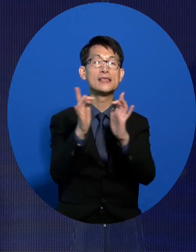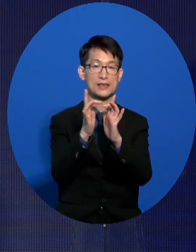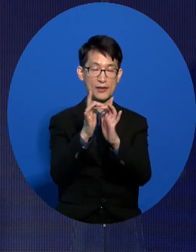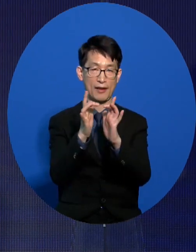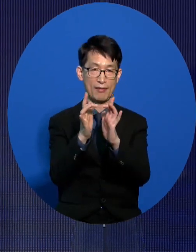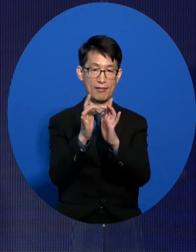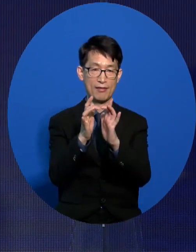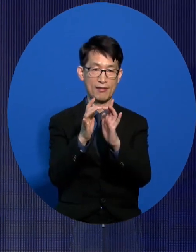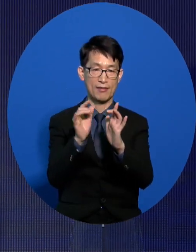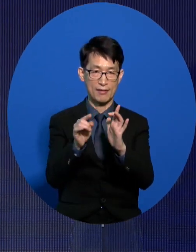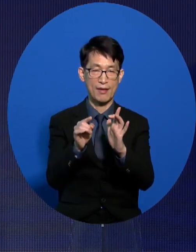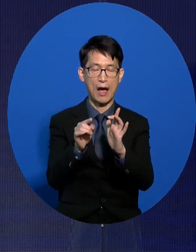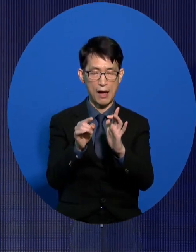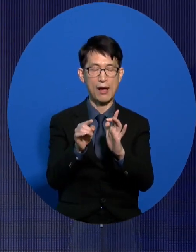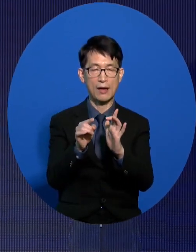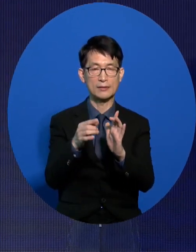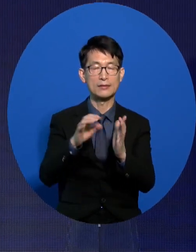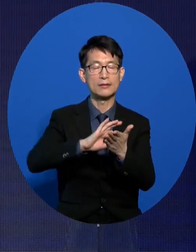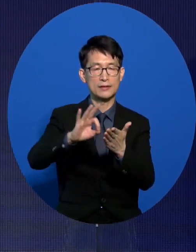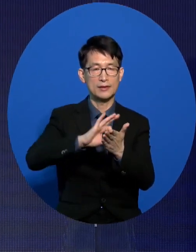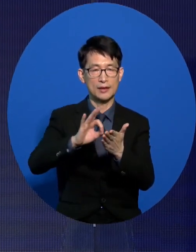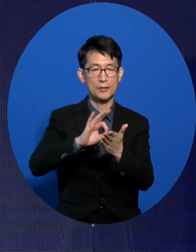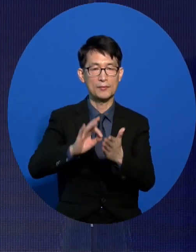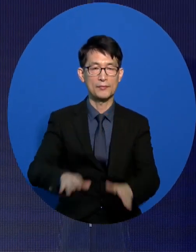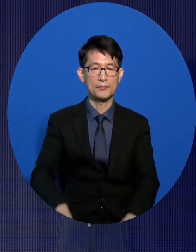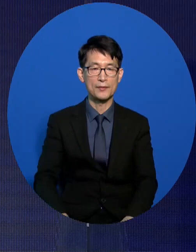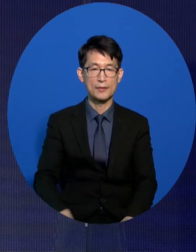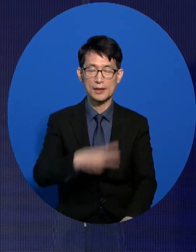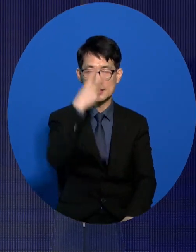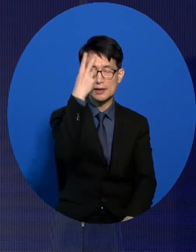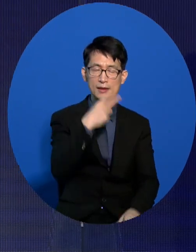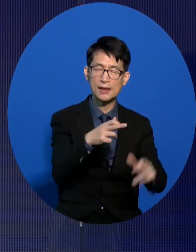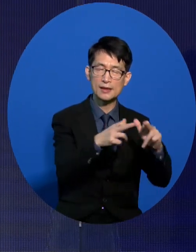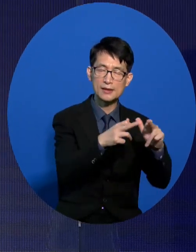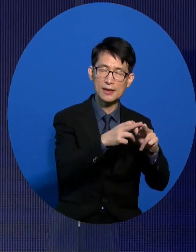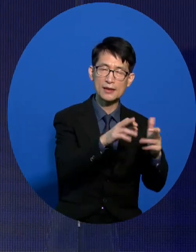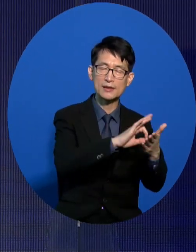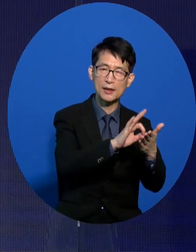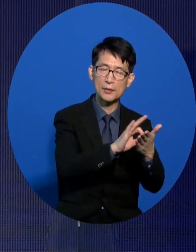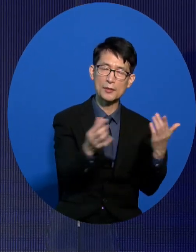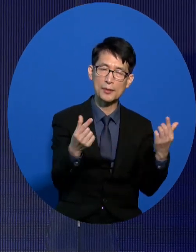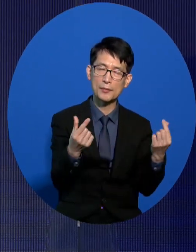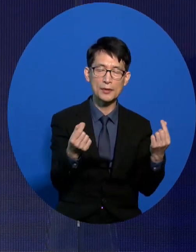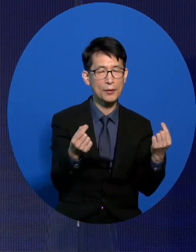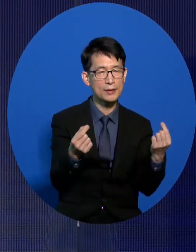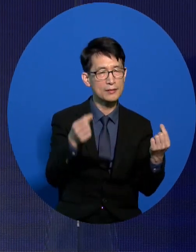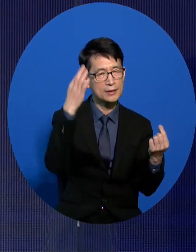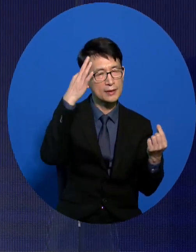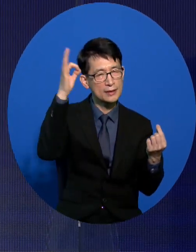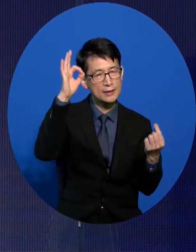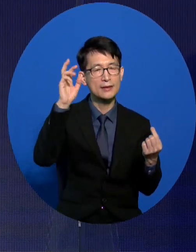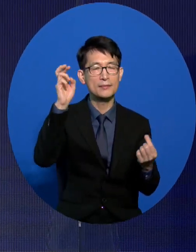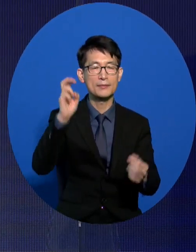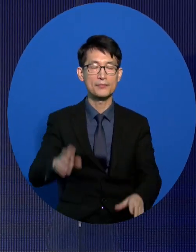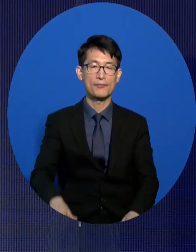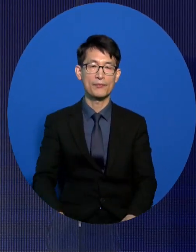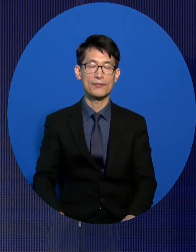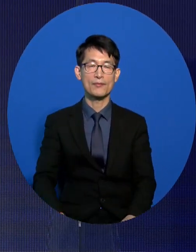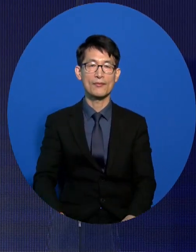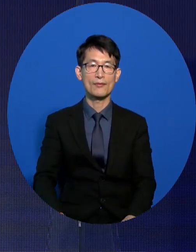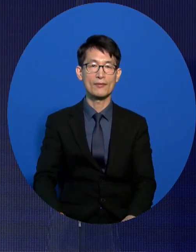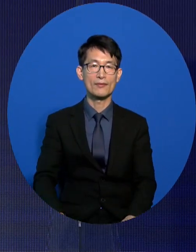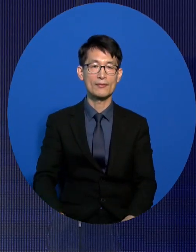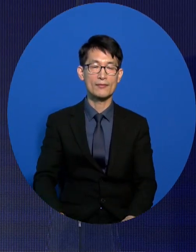accessibility. And we first think about accessibility for the visually challenged.